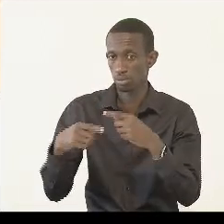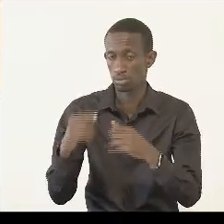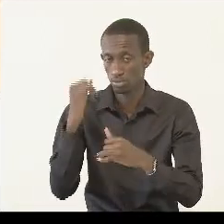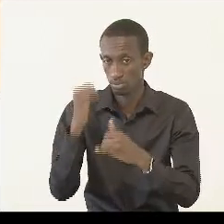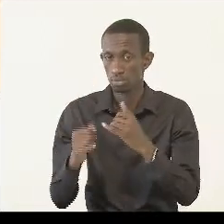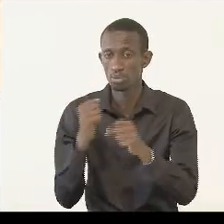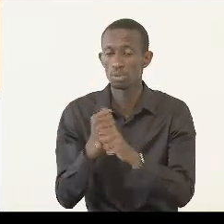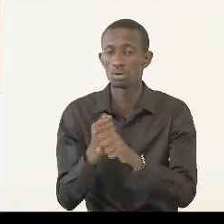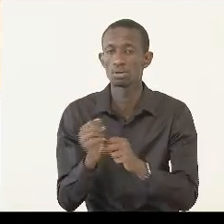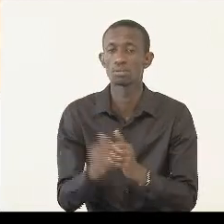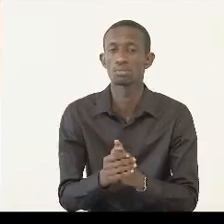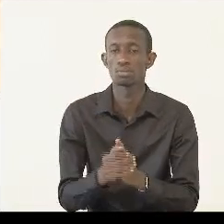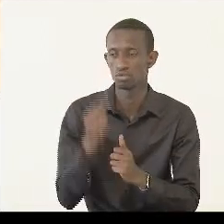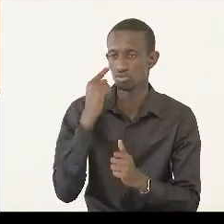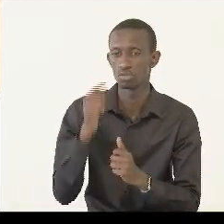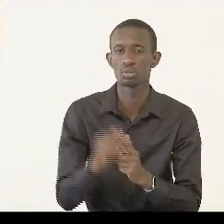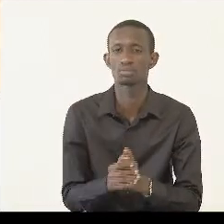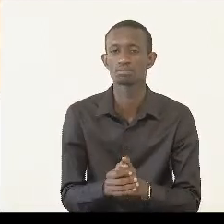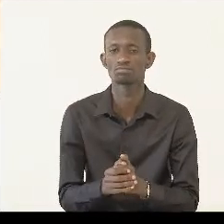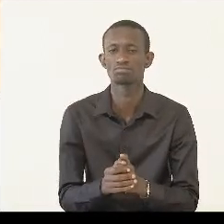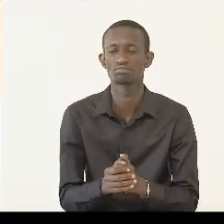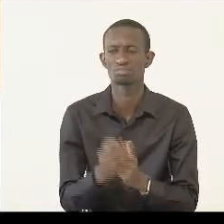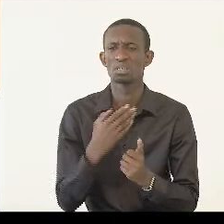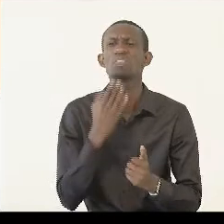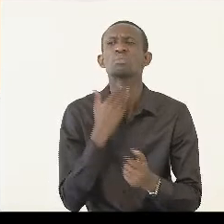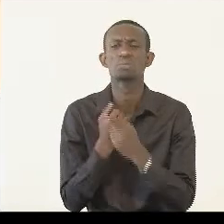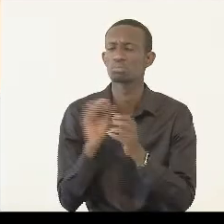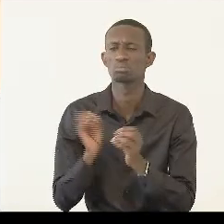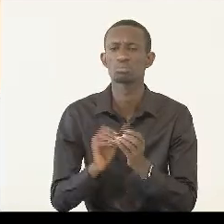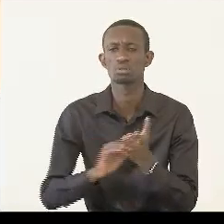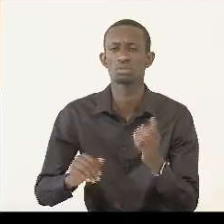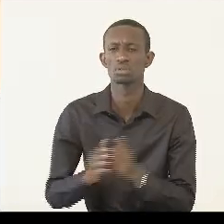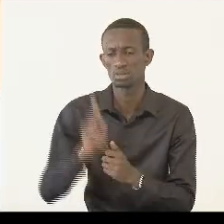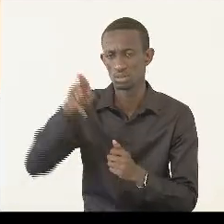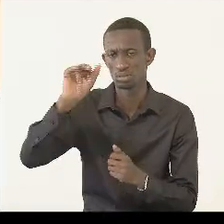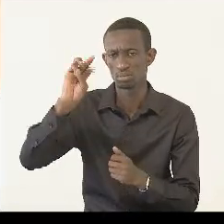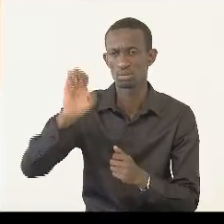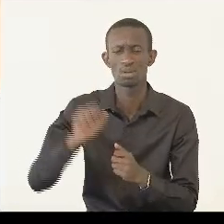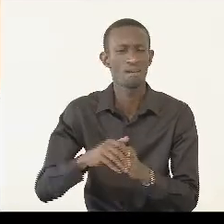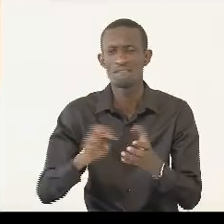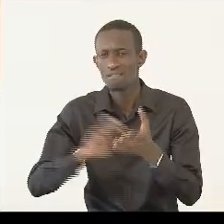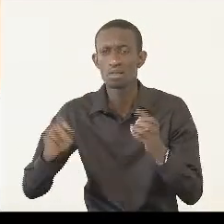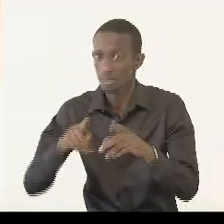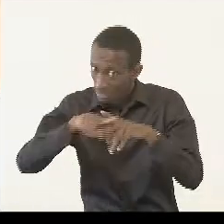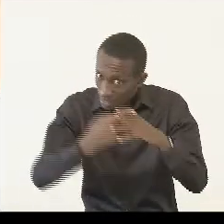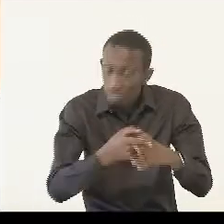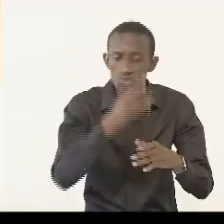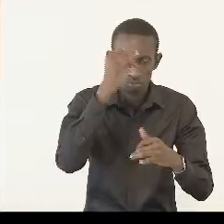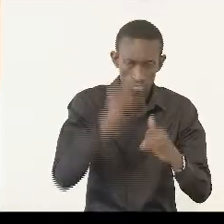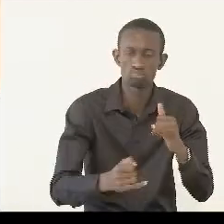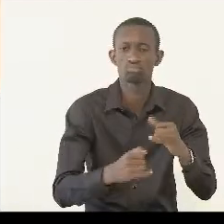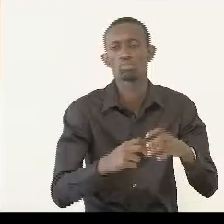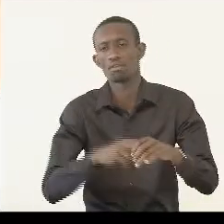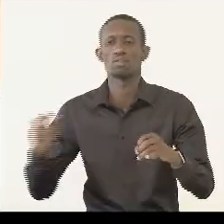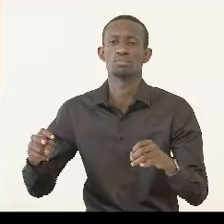remove? Choke off these primers. We don't need them. They help to start, but we don't need them at the end of the day. Kick them out,